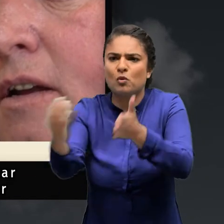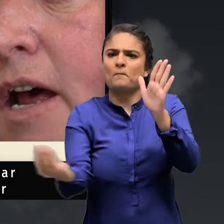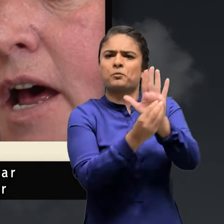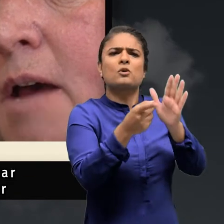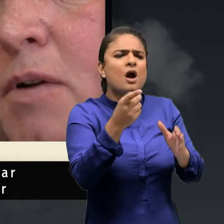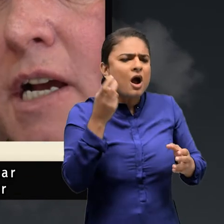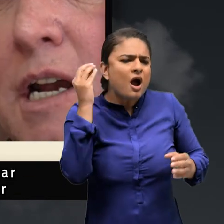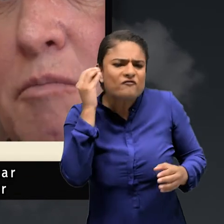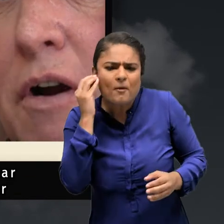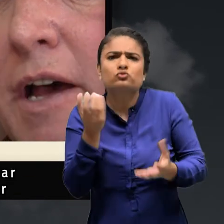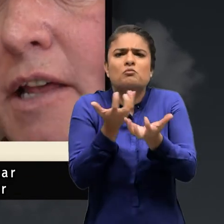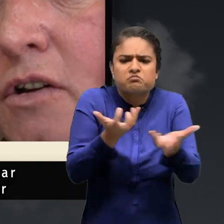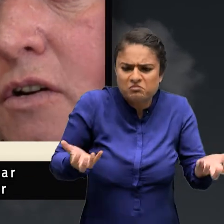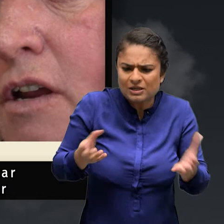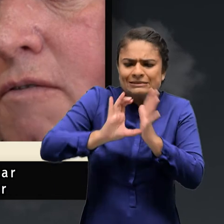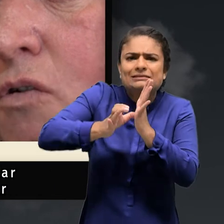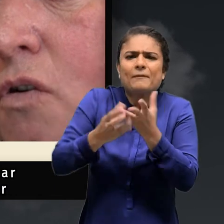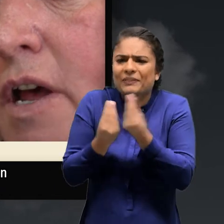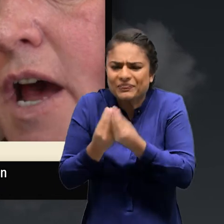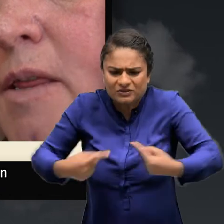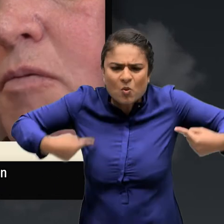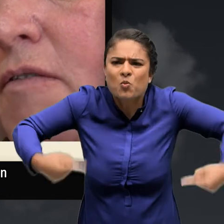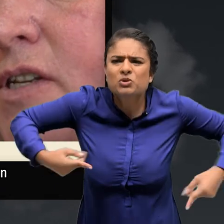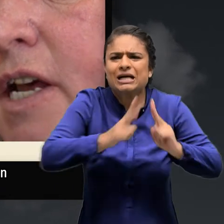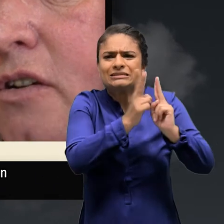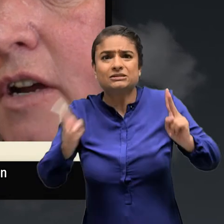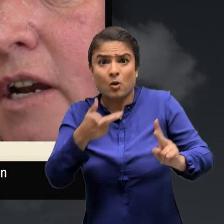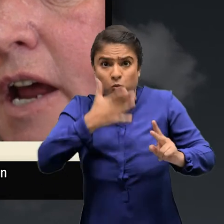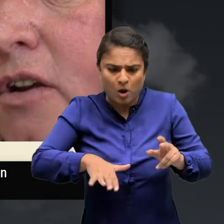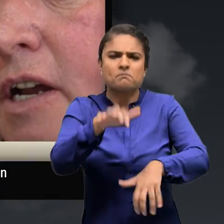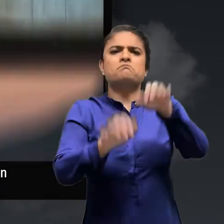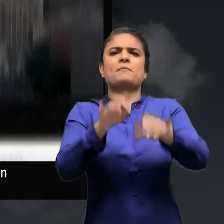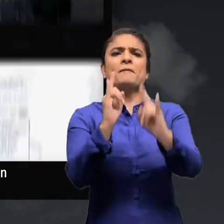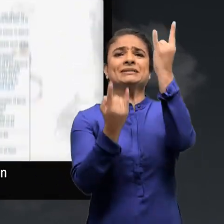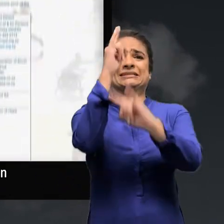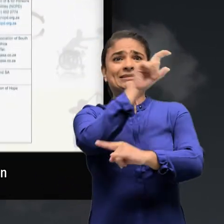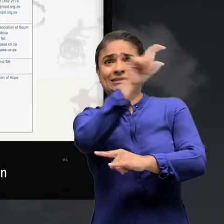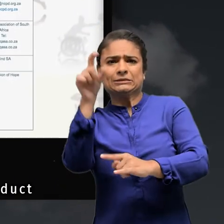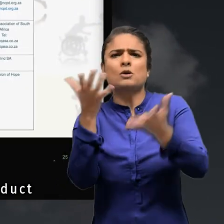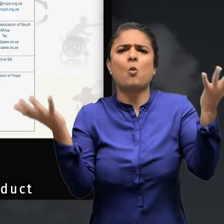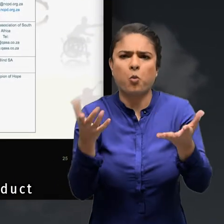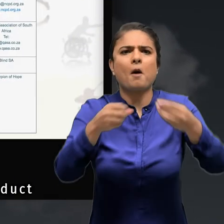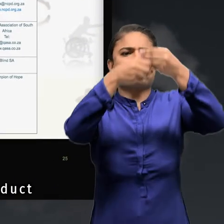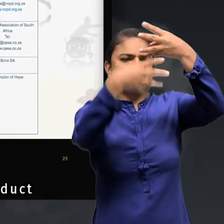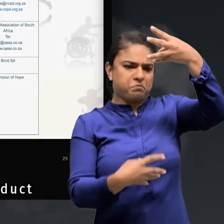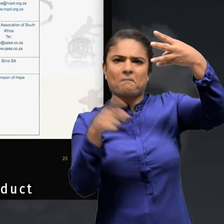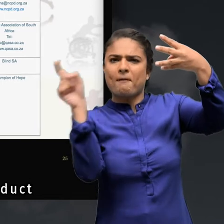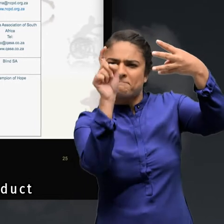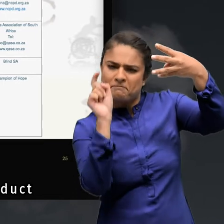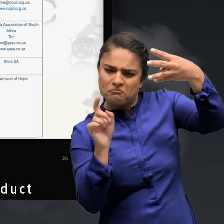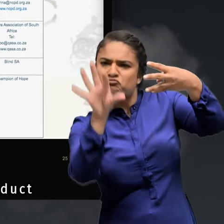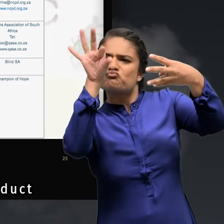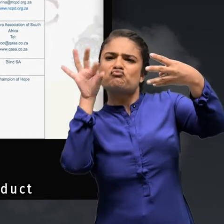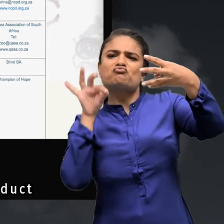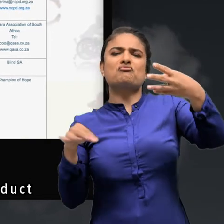select a particular product that you're looking for and the province that you're in, and you can type in the city and a list of